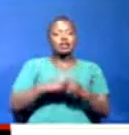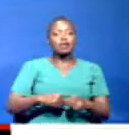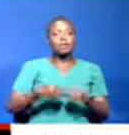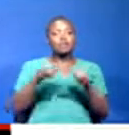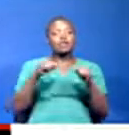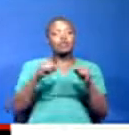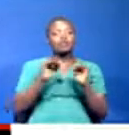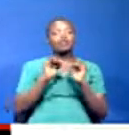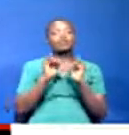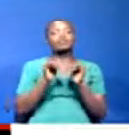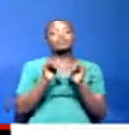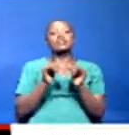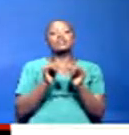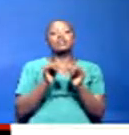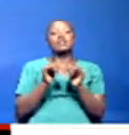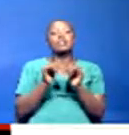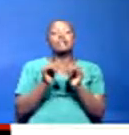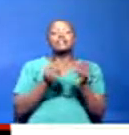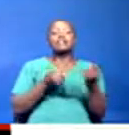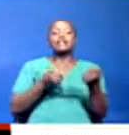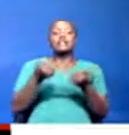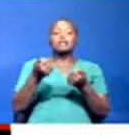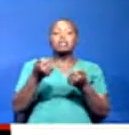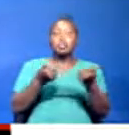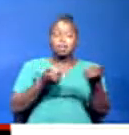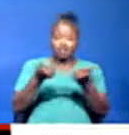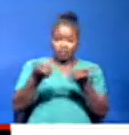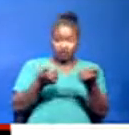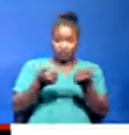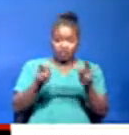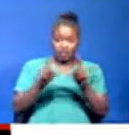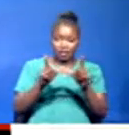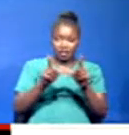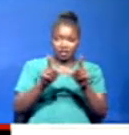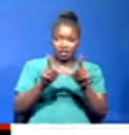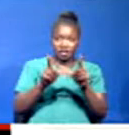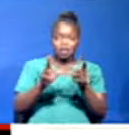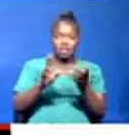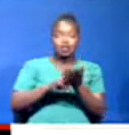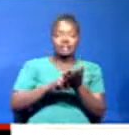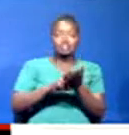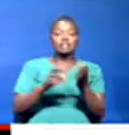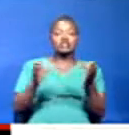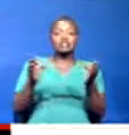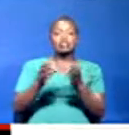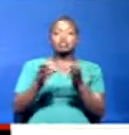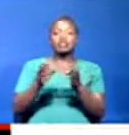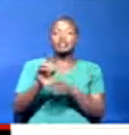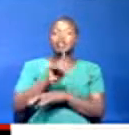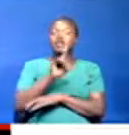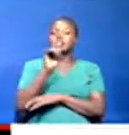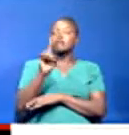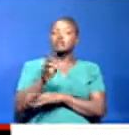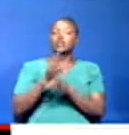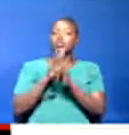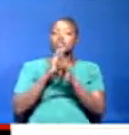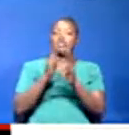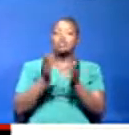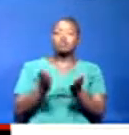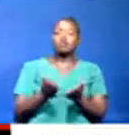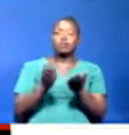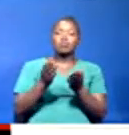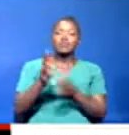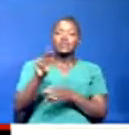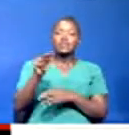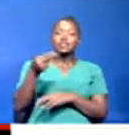renew their driving license, register a company, receive examination results, update their National Hospital Insurance